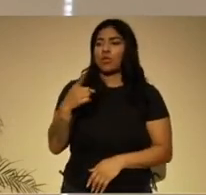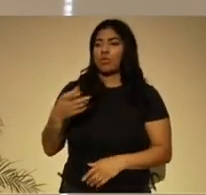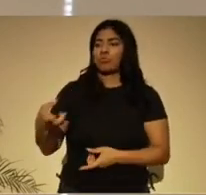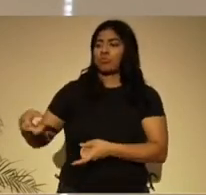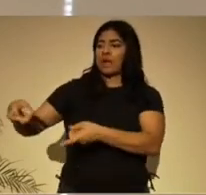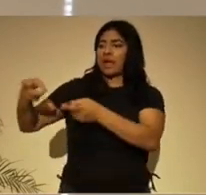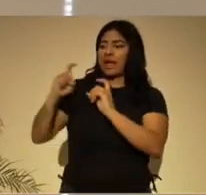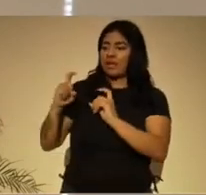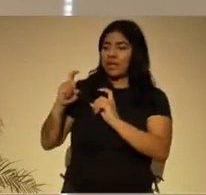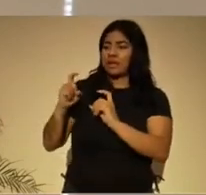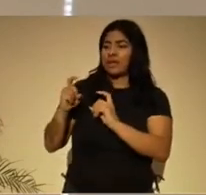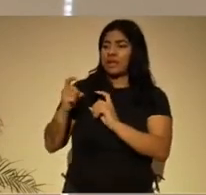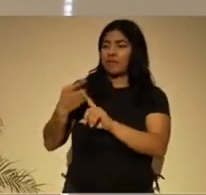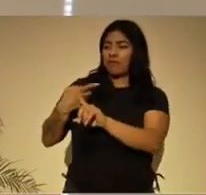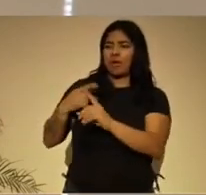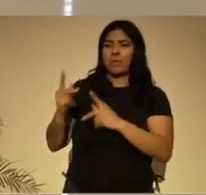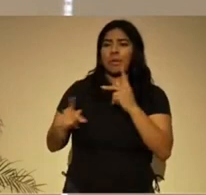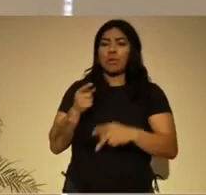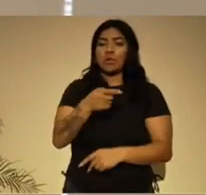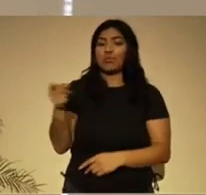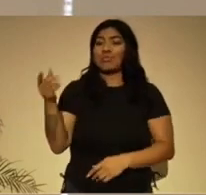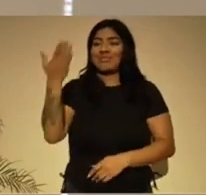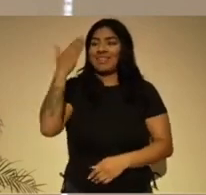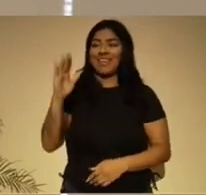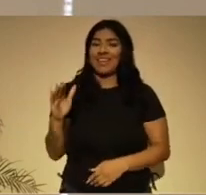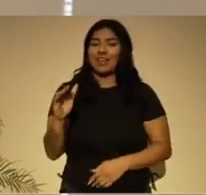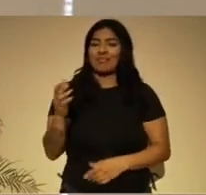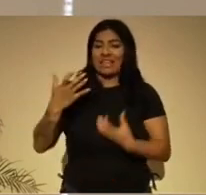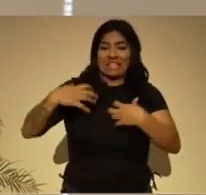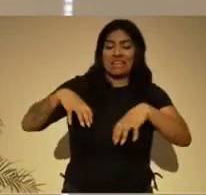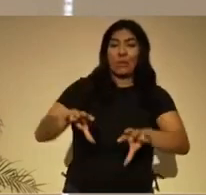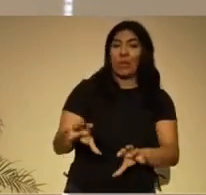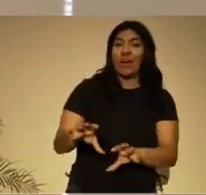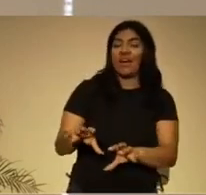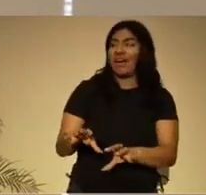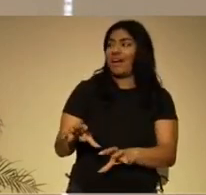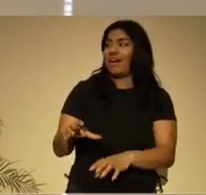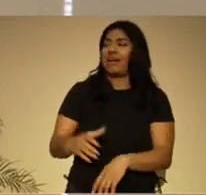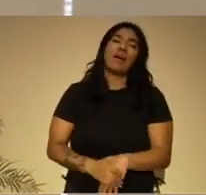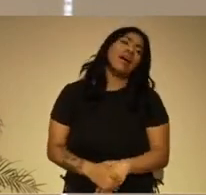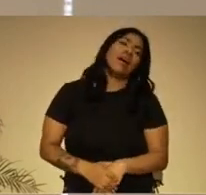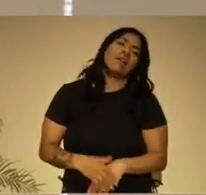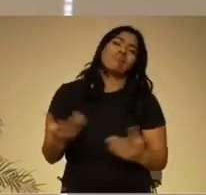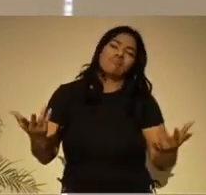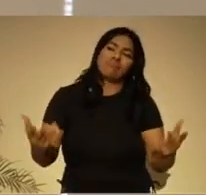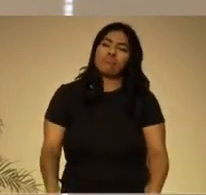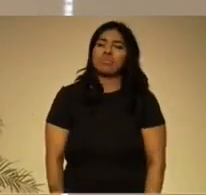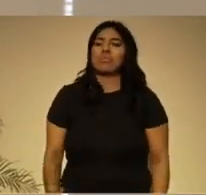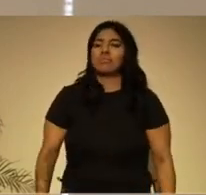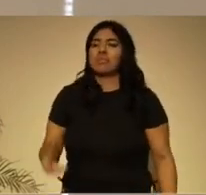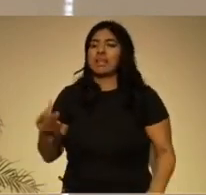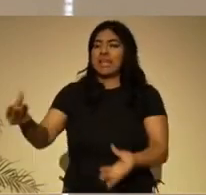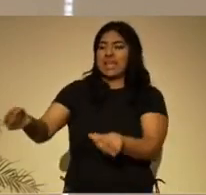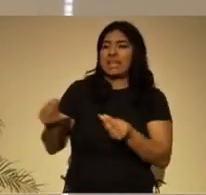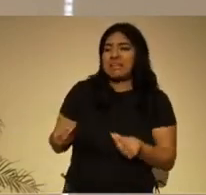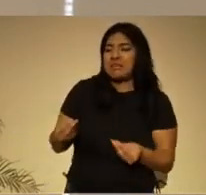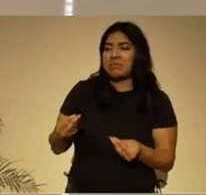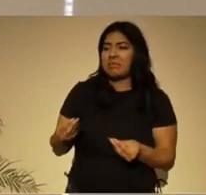you didn't even know, you didn't even want, right? You're like, oh, they couldn't leave me, you know, wealth.